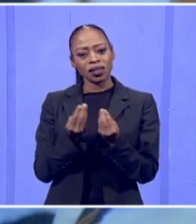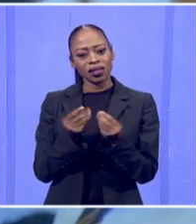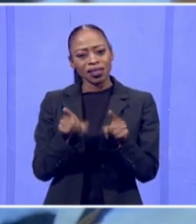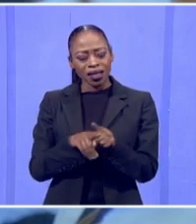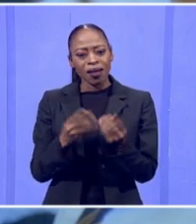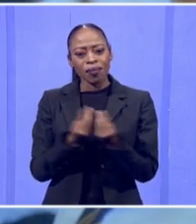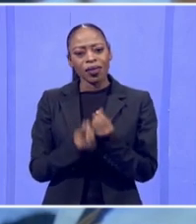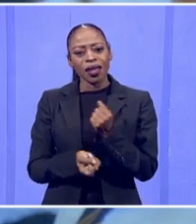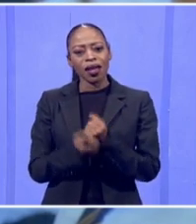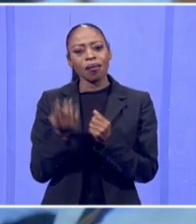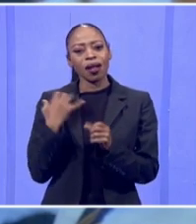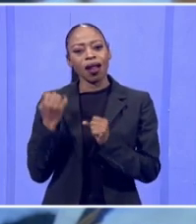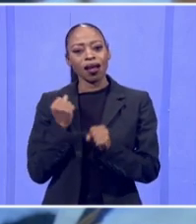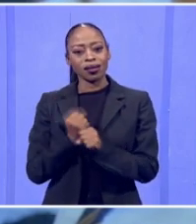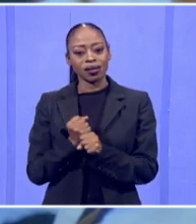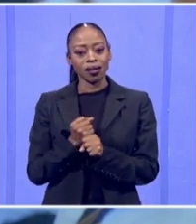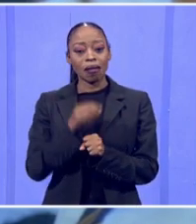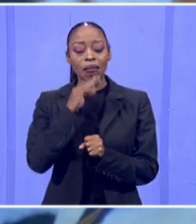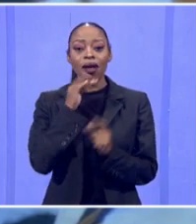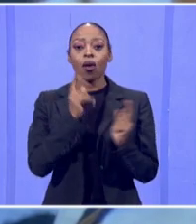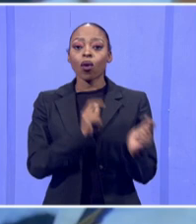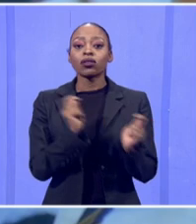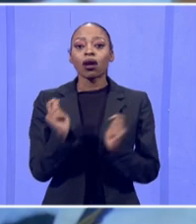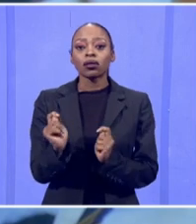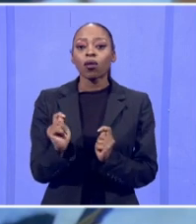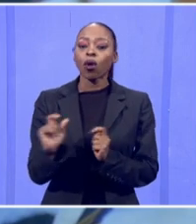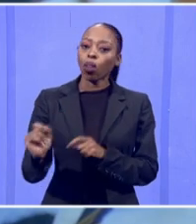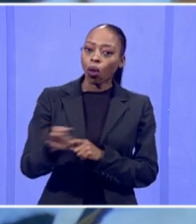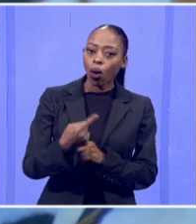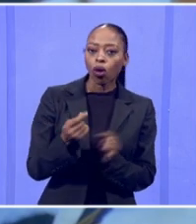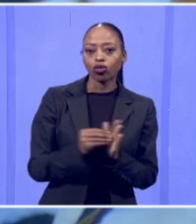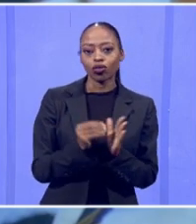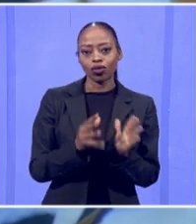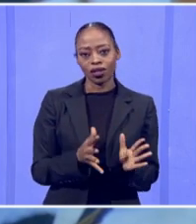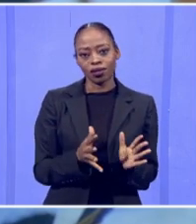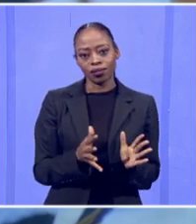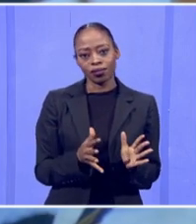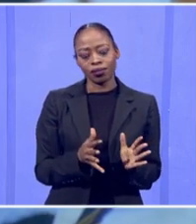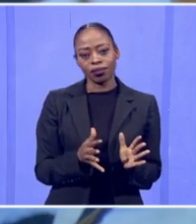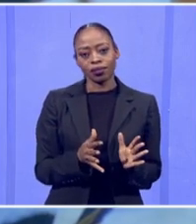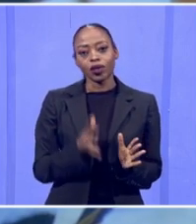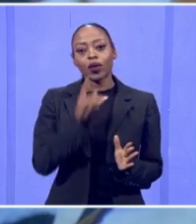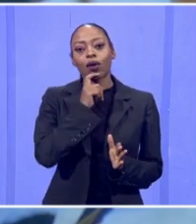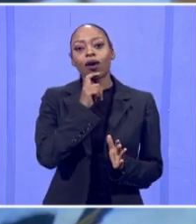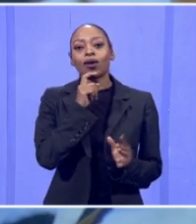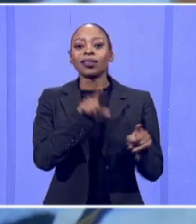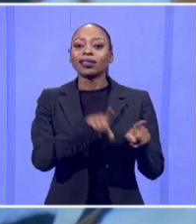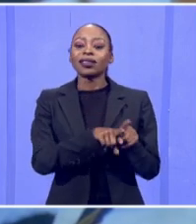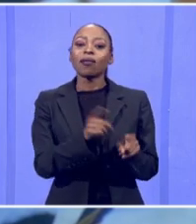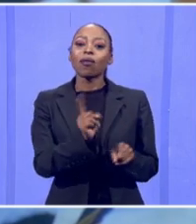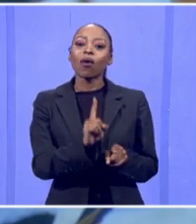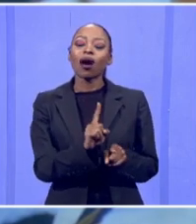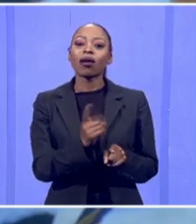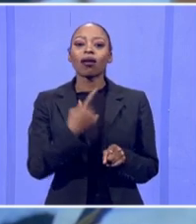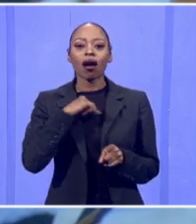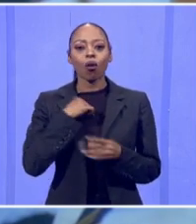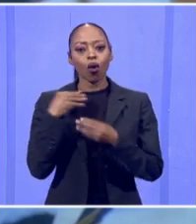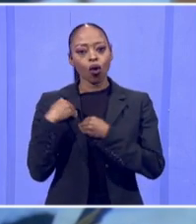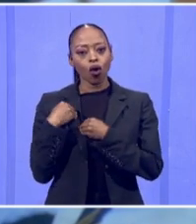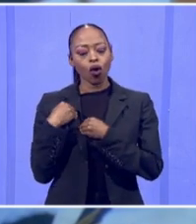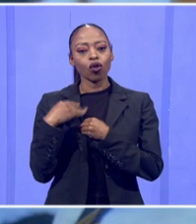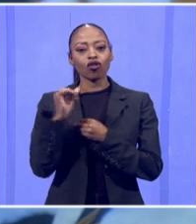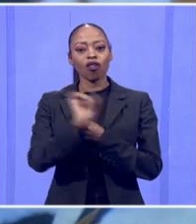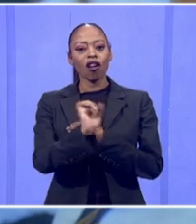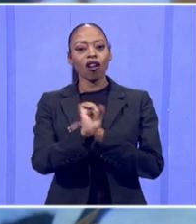because we couldn't find new schools. We transported almost all the learners using also our fleet of